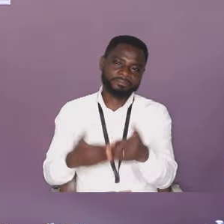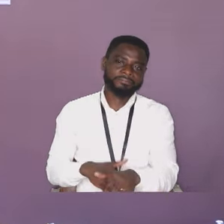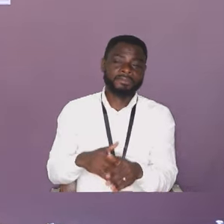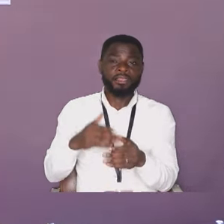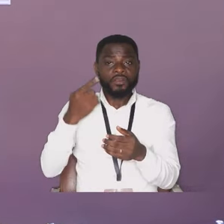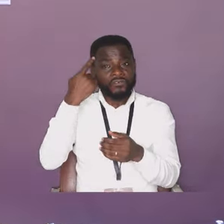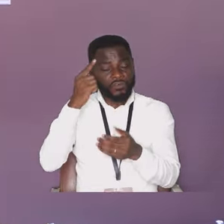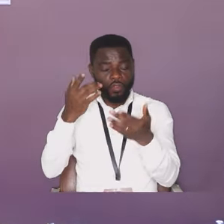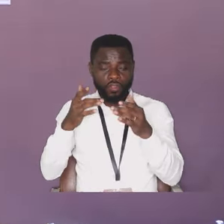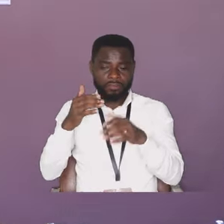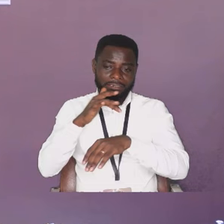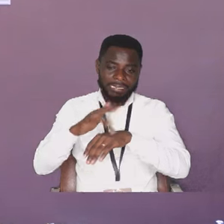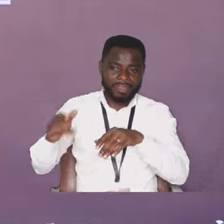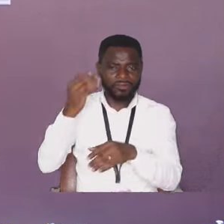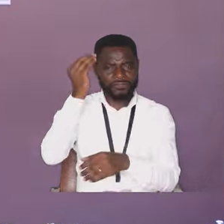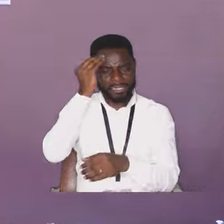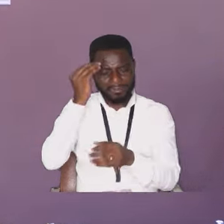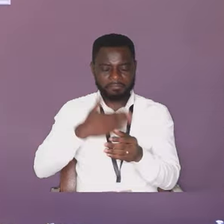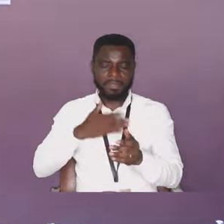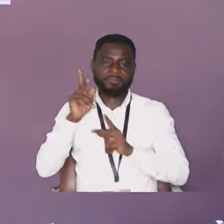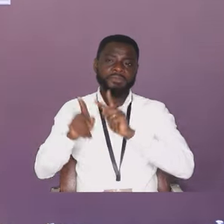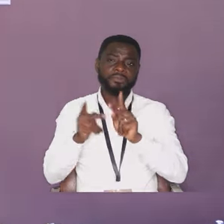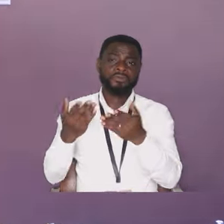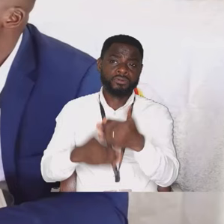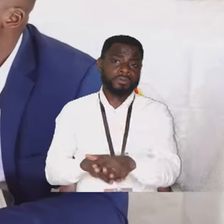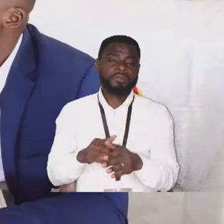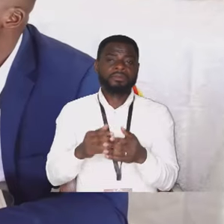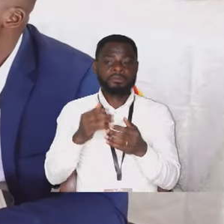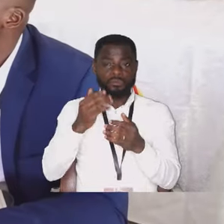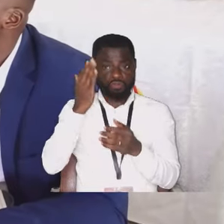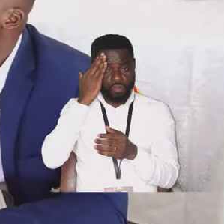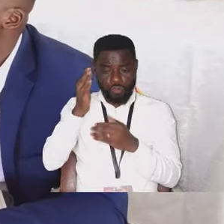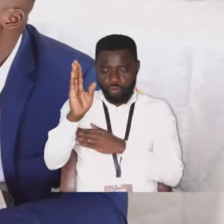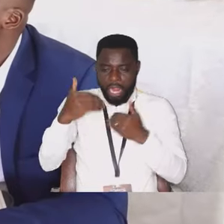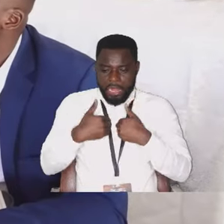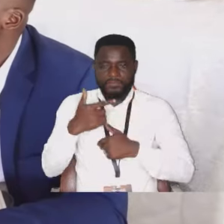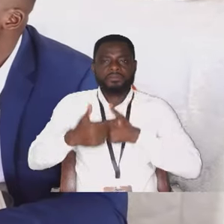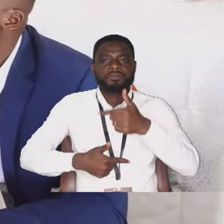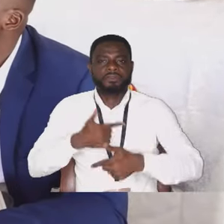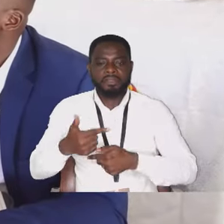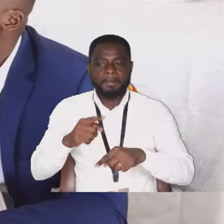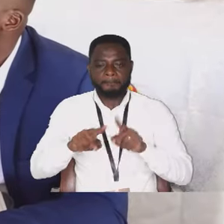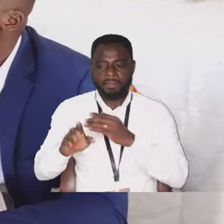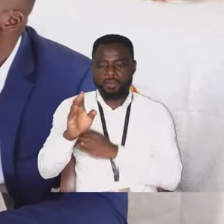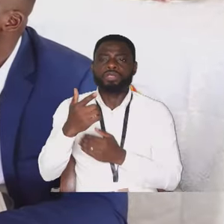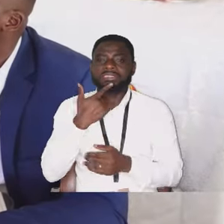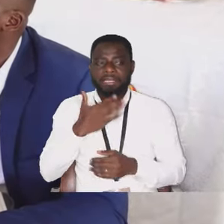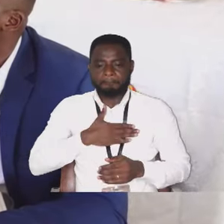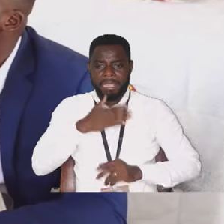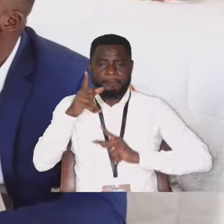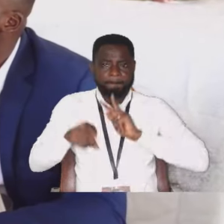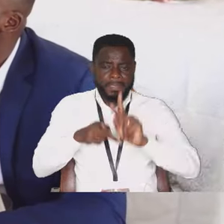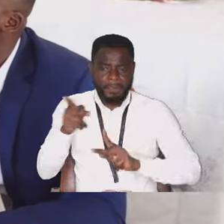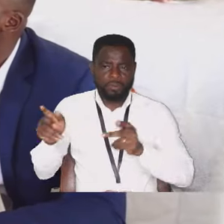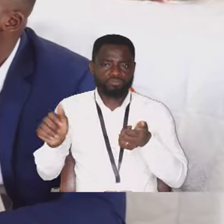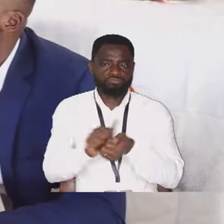knowledge, my people perish. We are all aware that God is a repository of grace. But now he's saying that my people perish. He didn't say that the